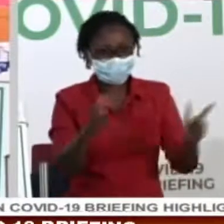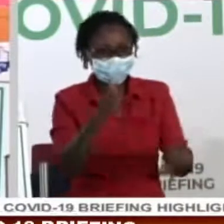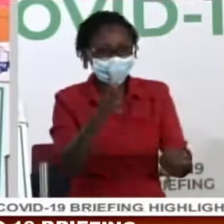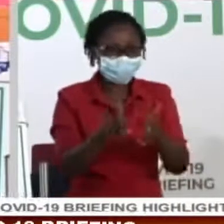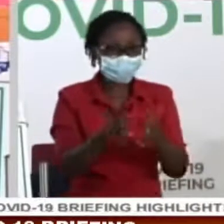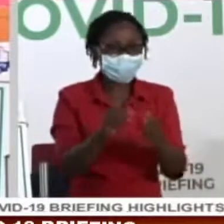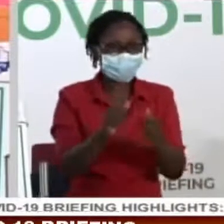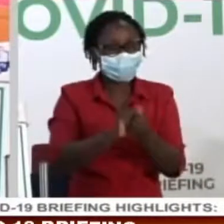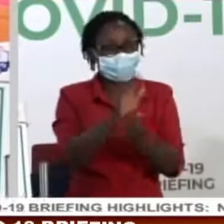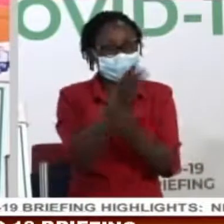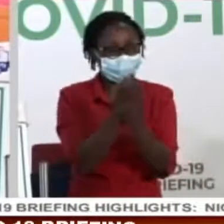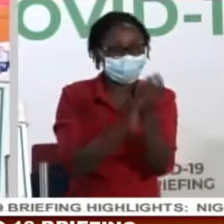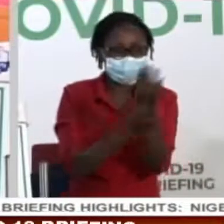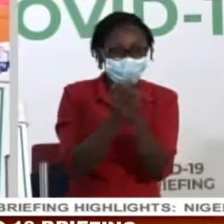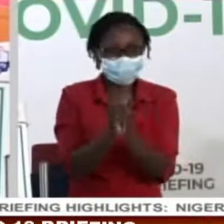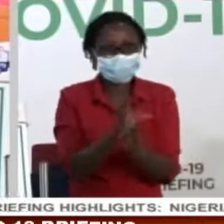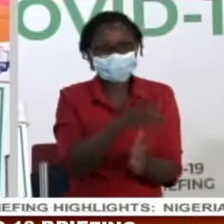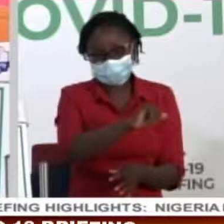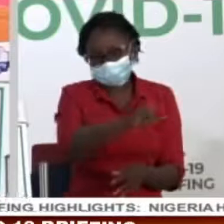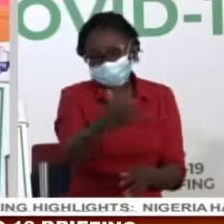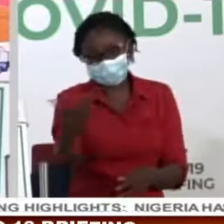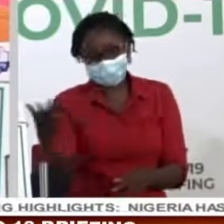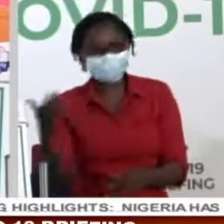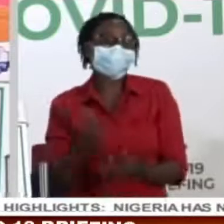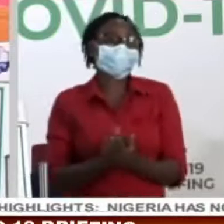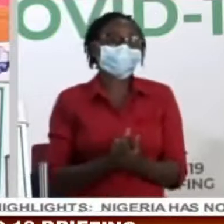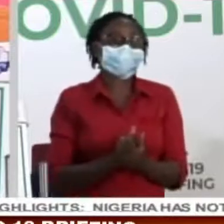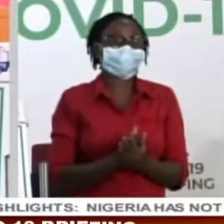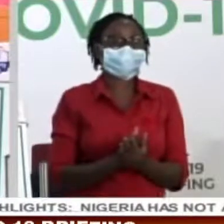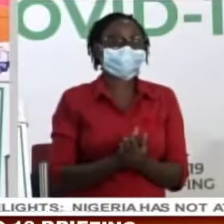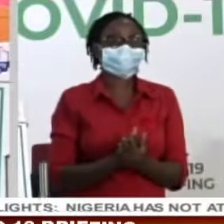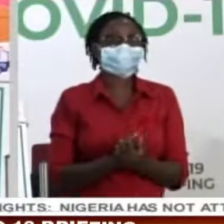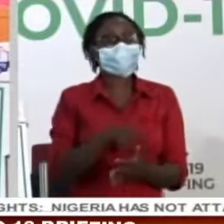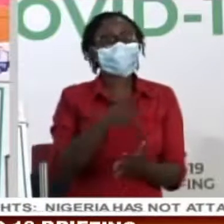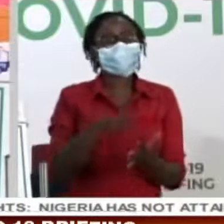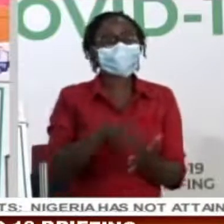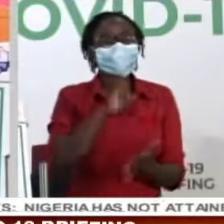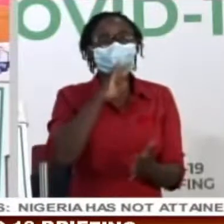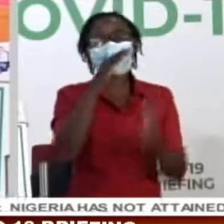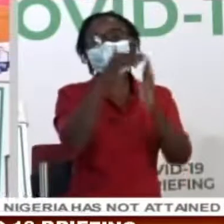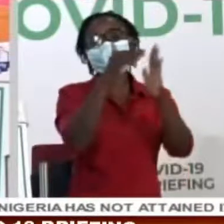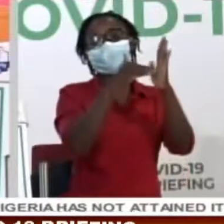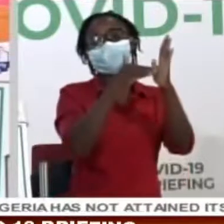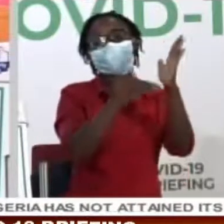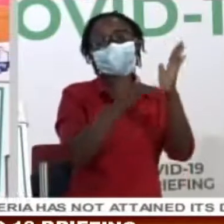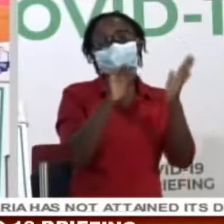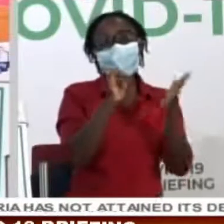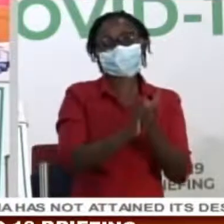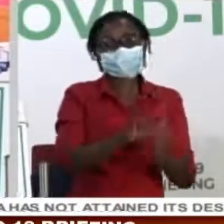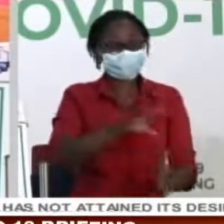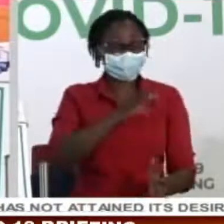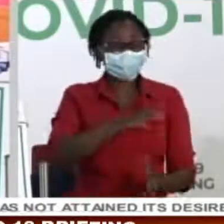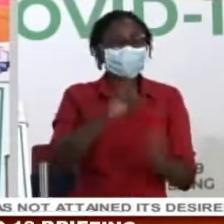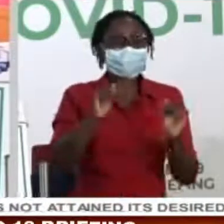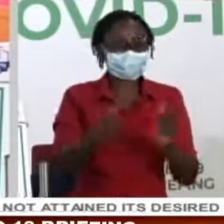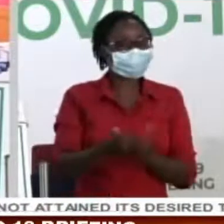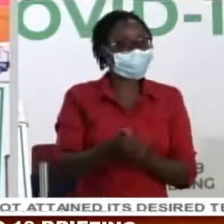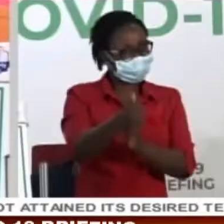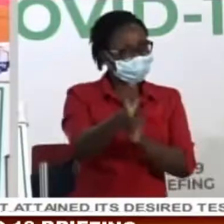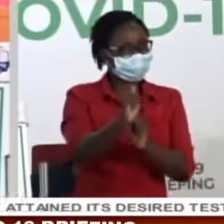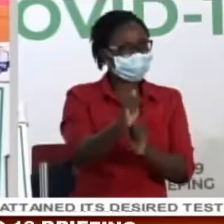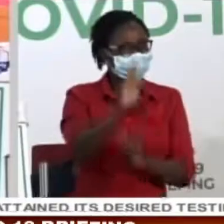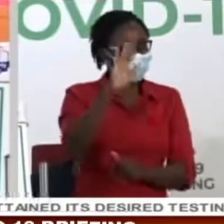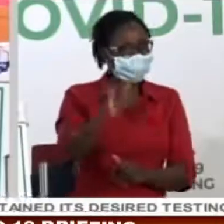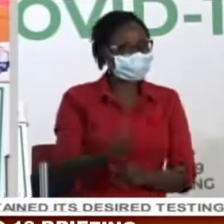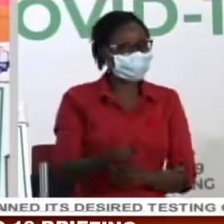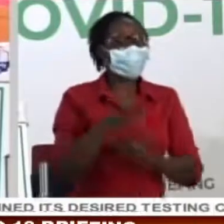your hands, etc., etc. This is a list that citizens can contribute by